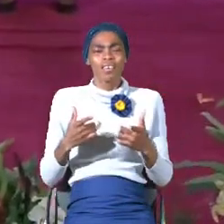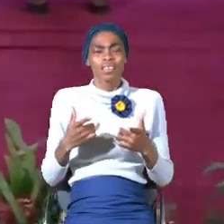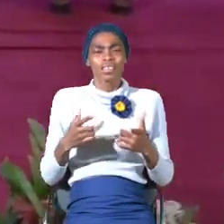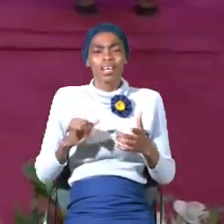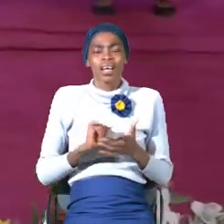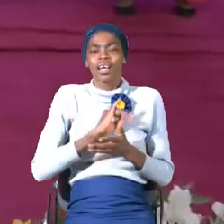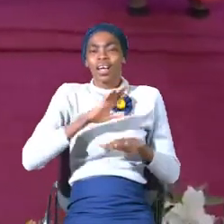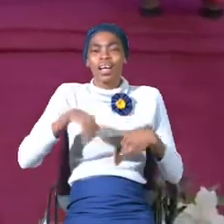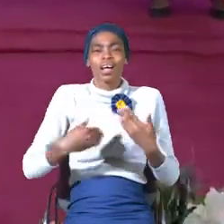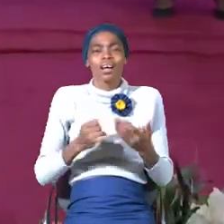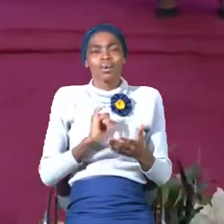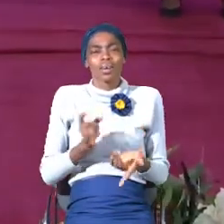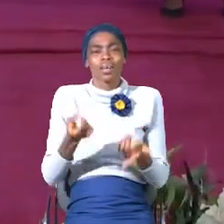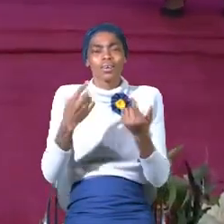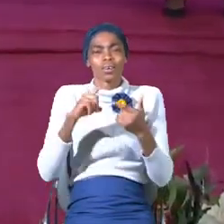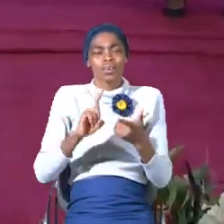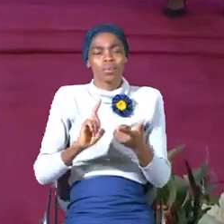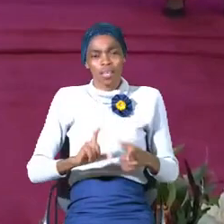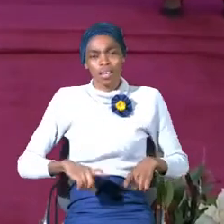that's how I call my life,